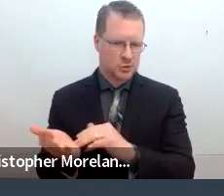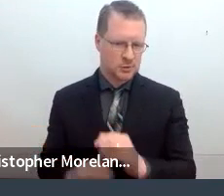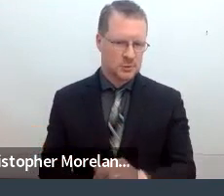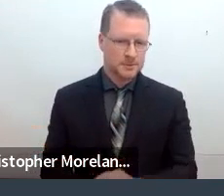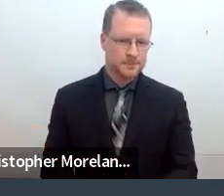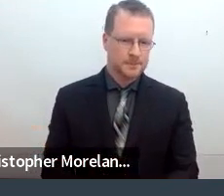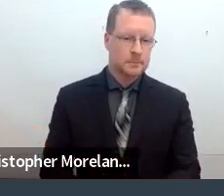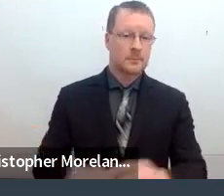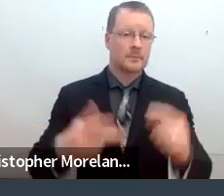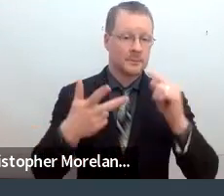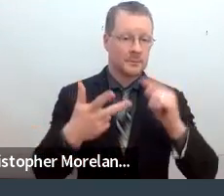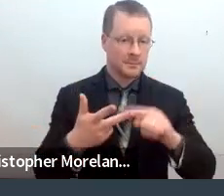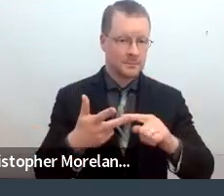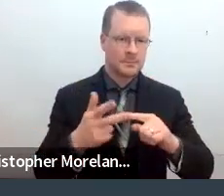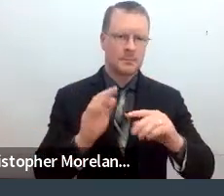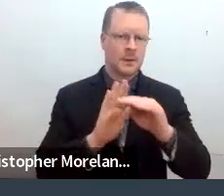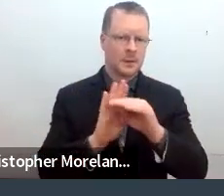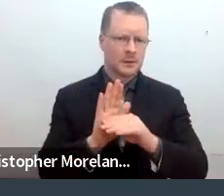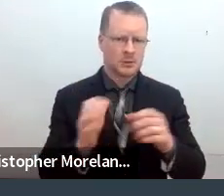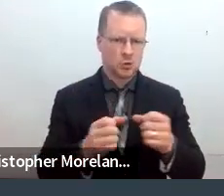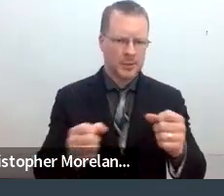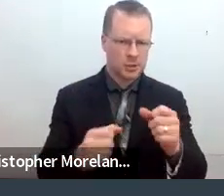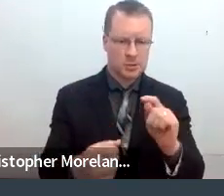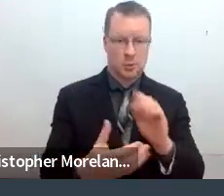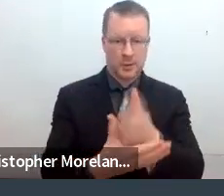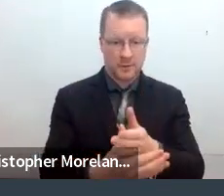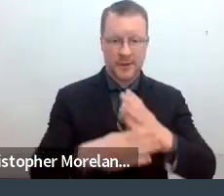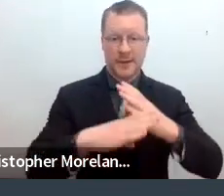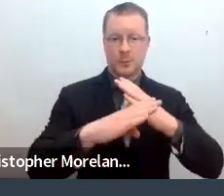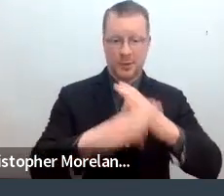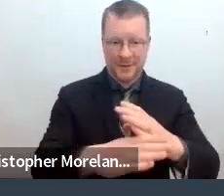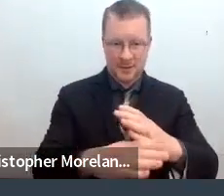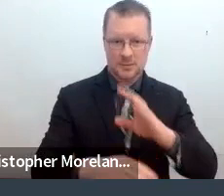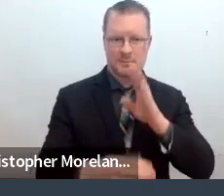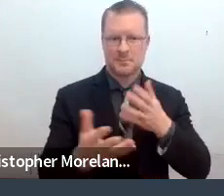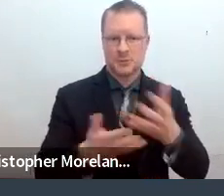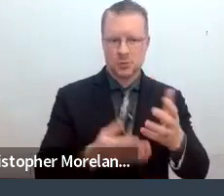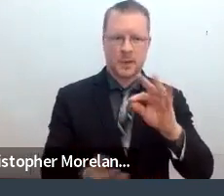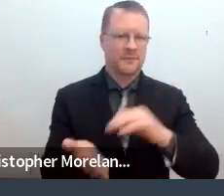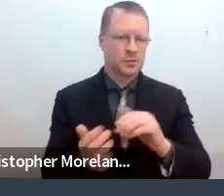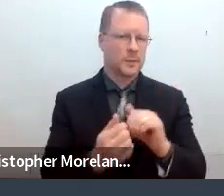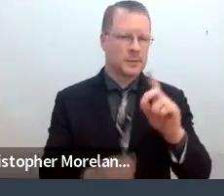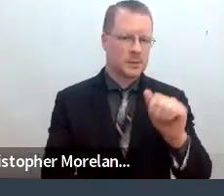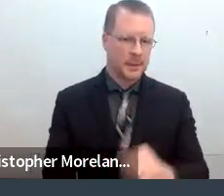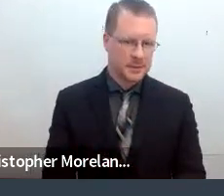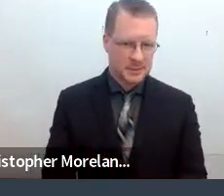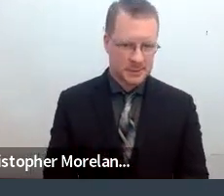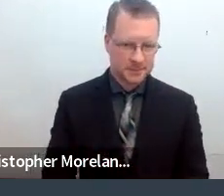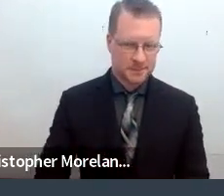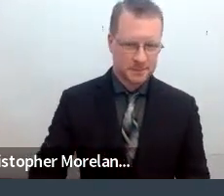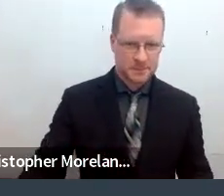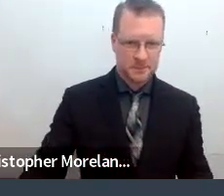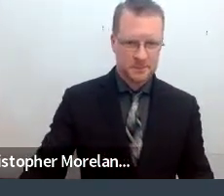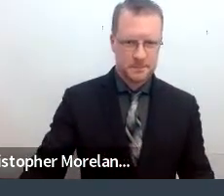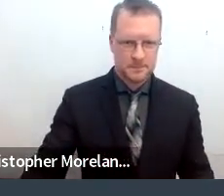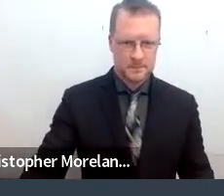of their non-disabled peers, and list strategies to intervene and prevent